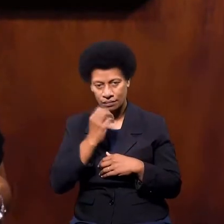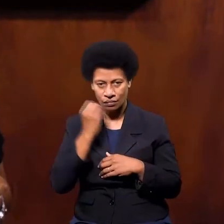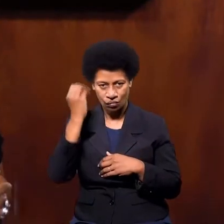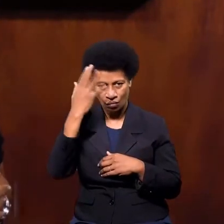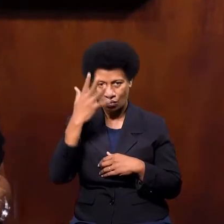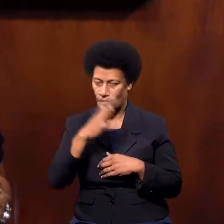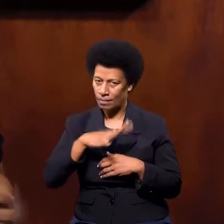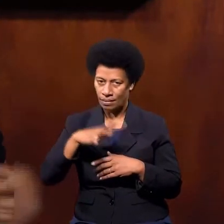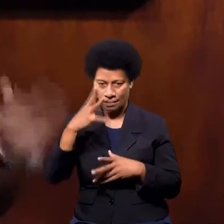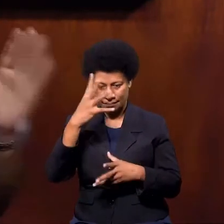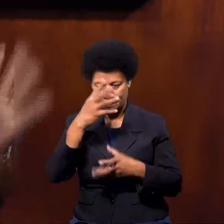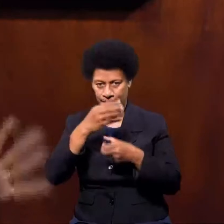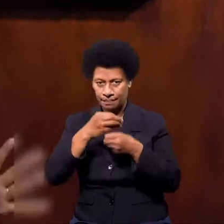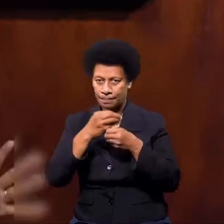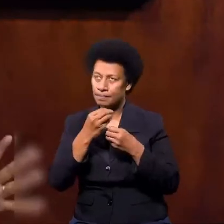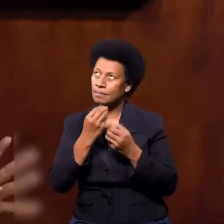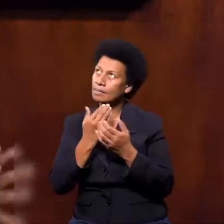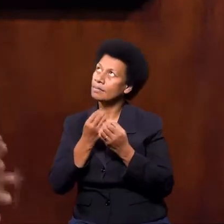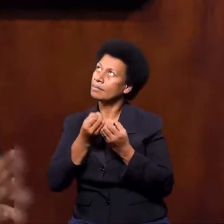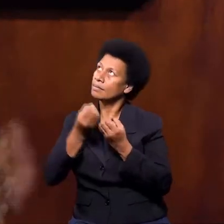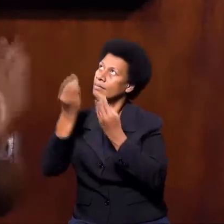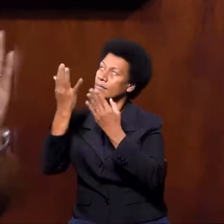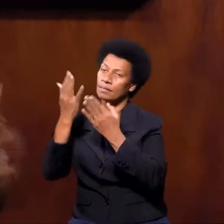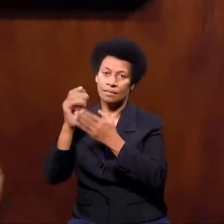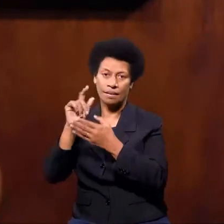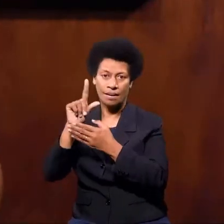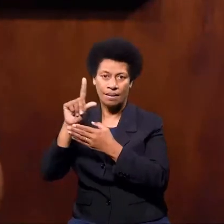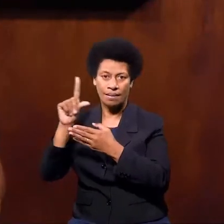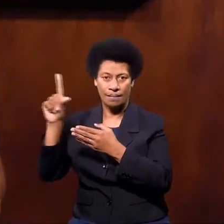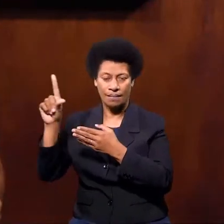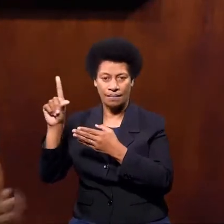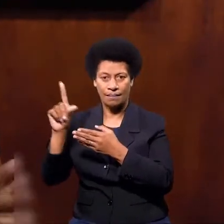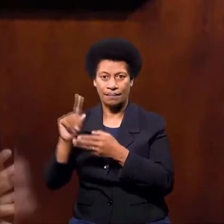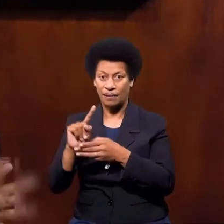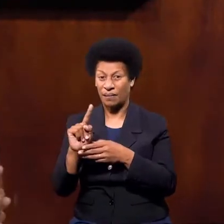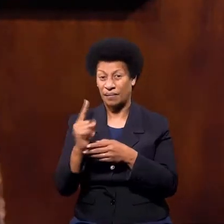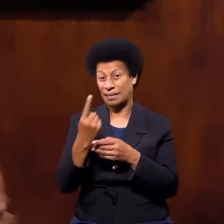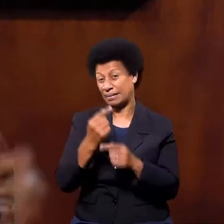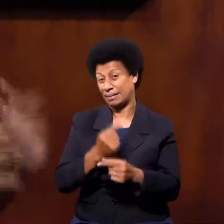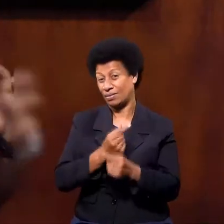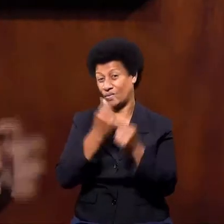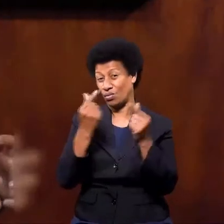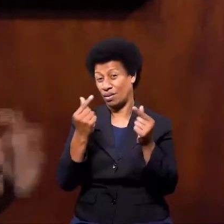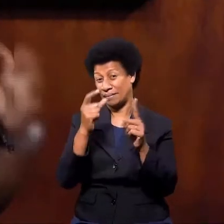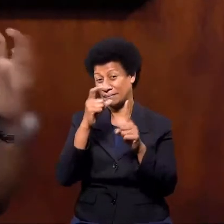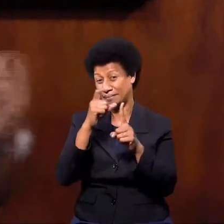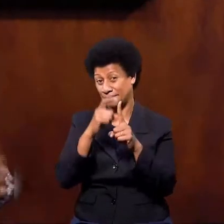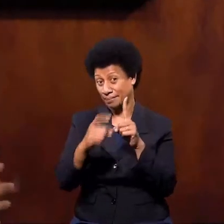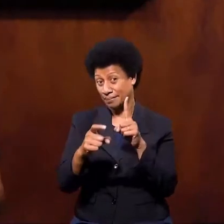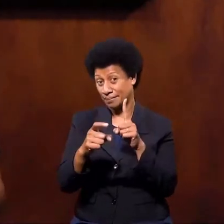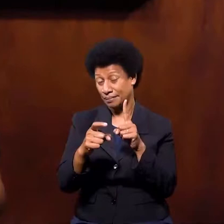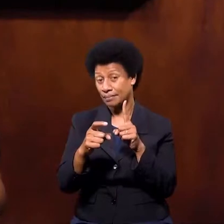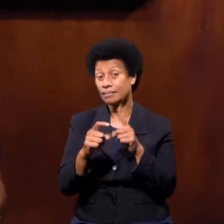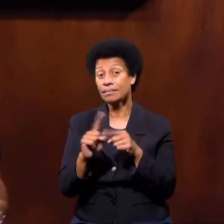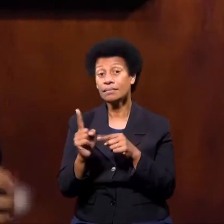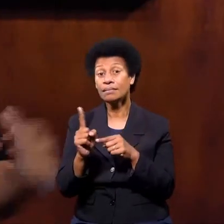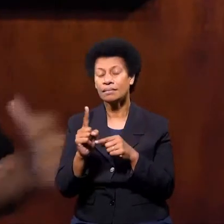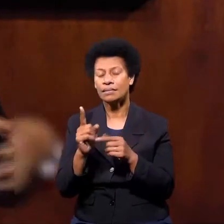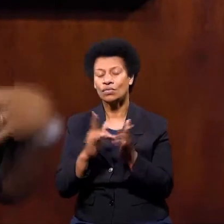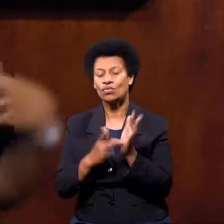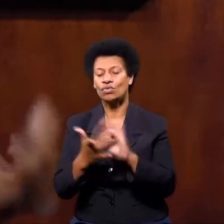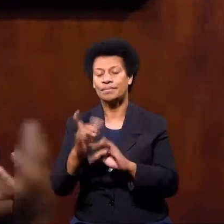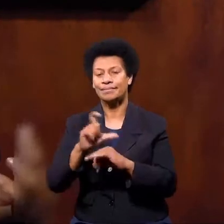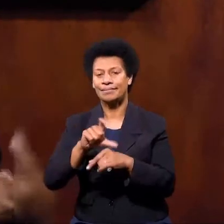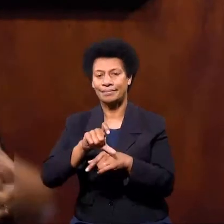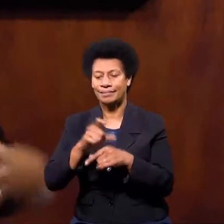given by Moses as the first and the greatest commandment. So Jesus clearly implies how